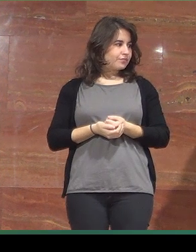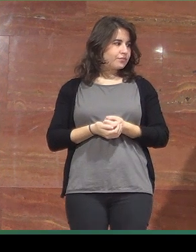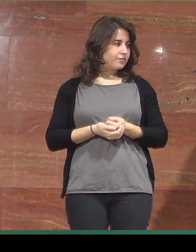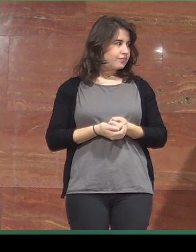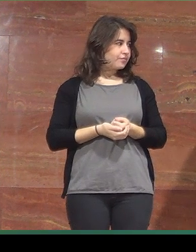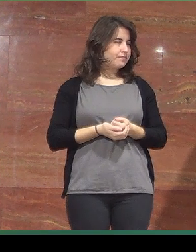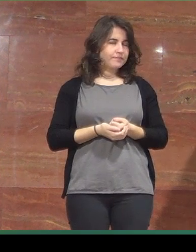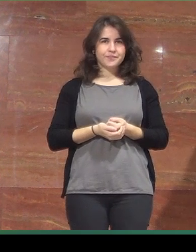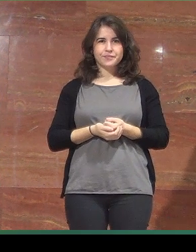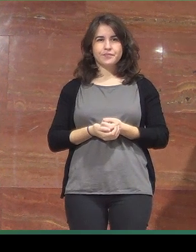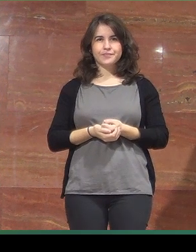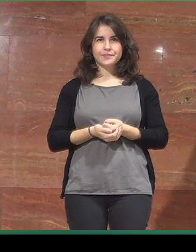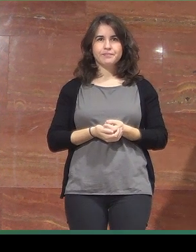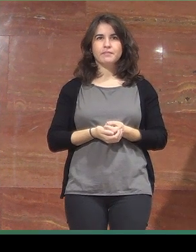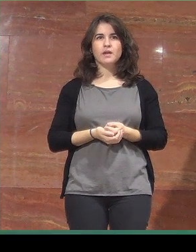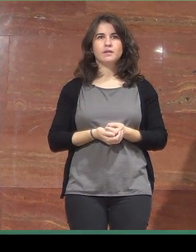on investment.